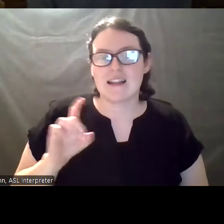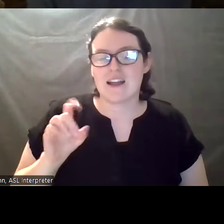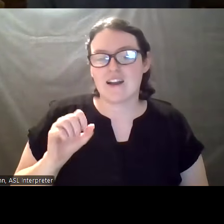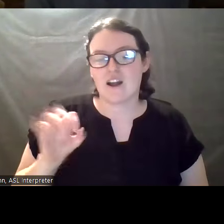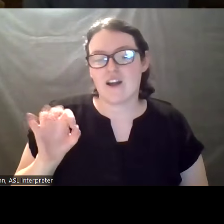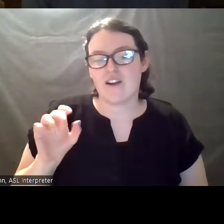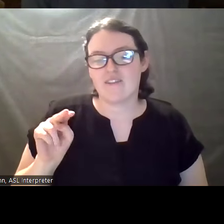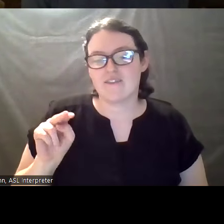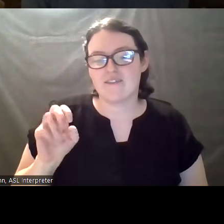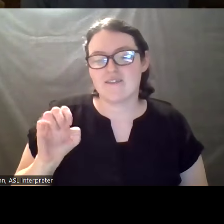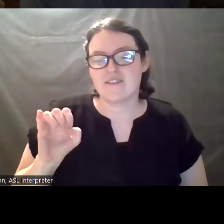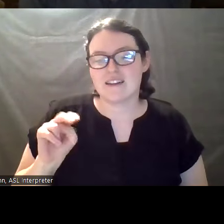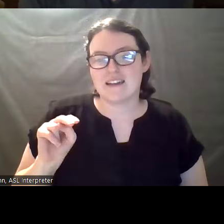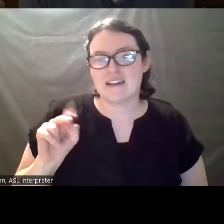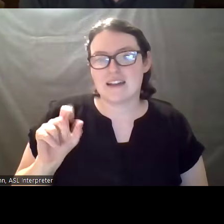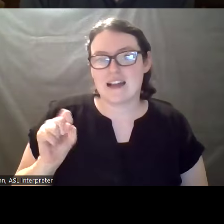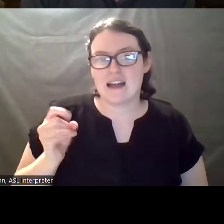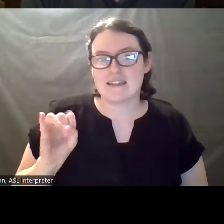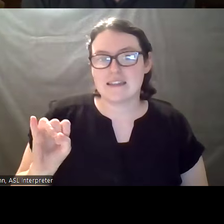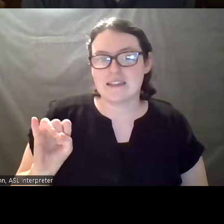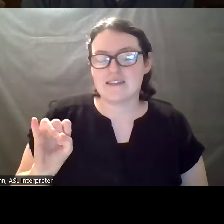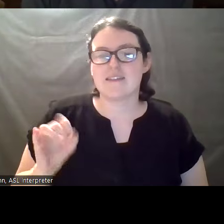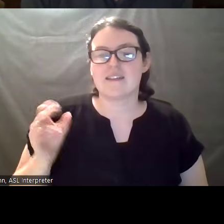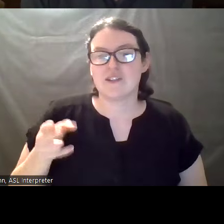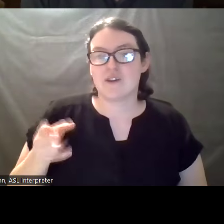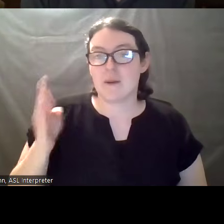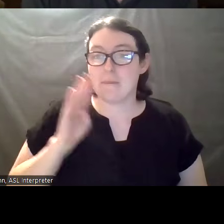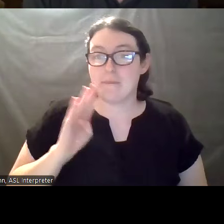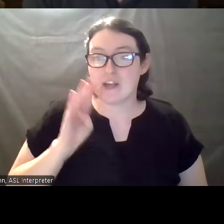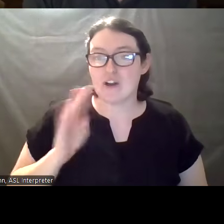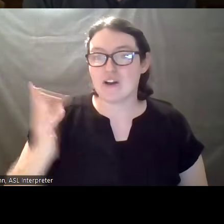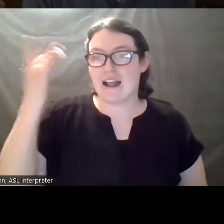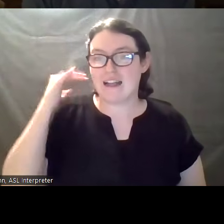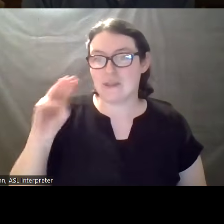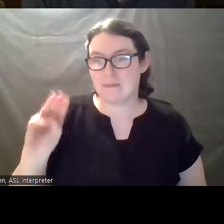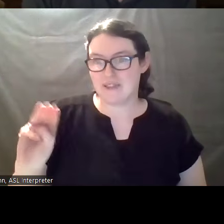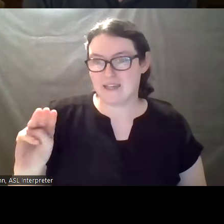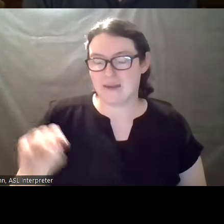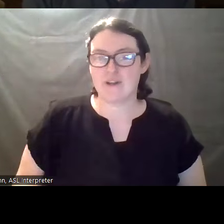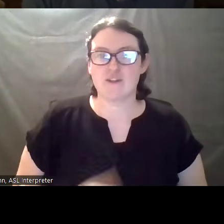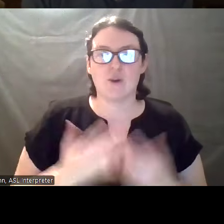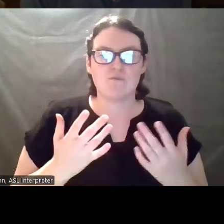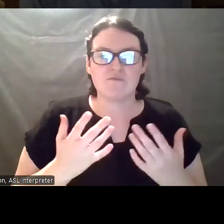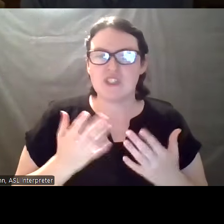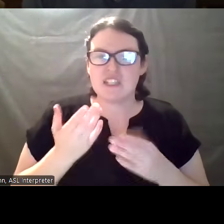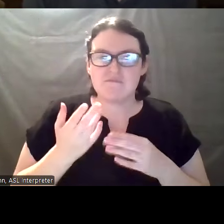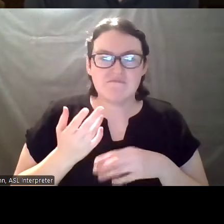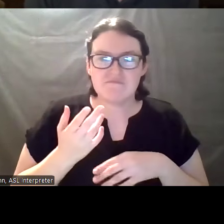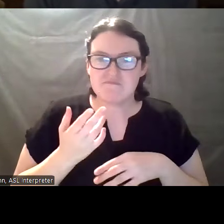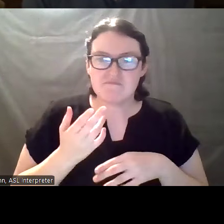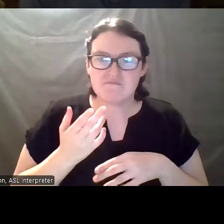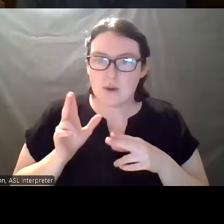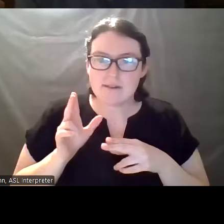Ancient Mesopotamia. So first, just a quick intro to the book, what sort of thing it is, the audience that it's aiming at,